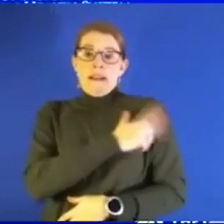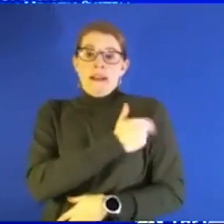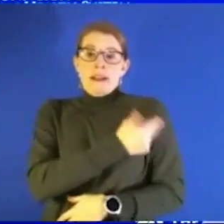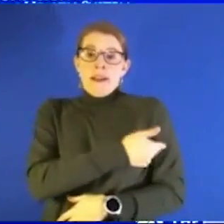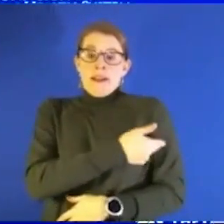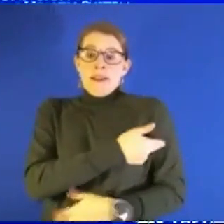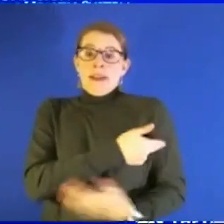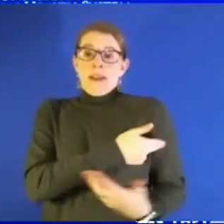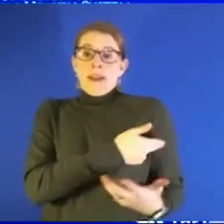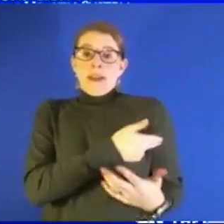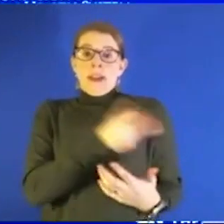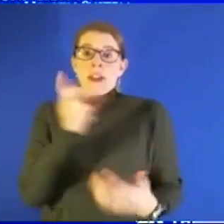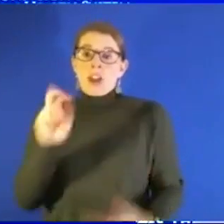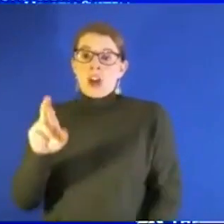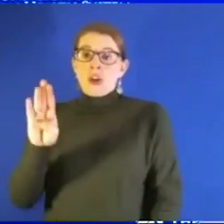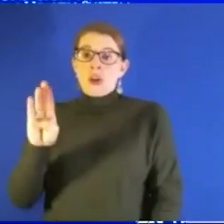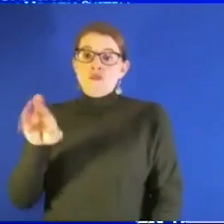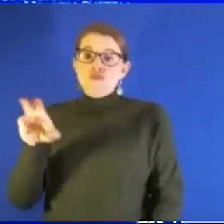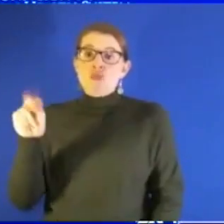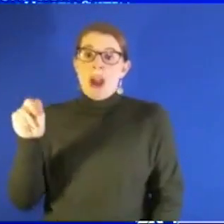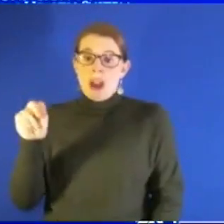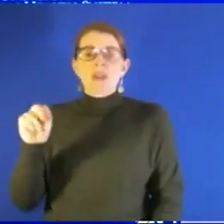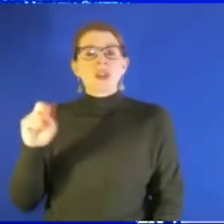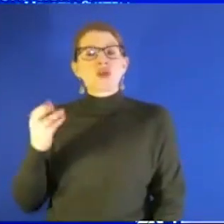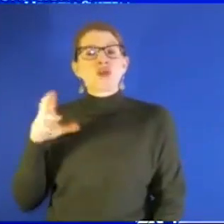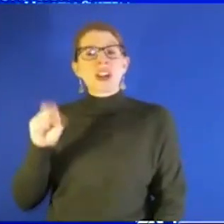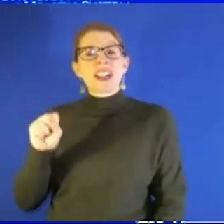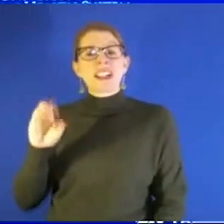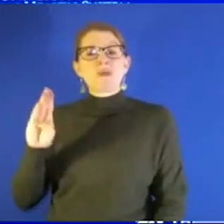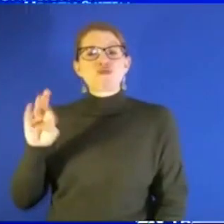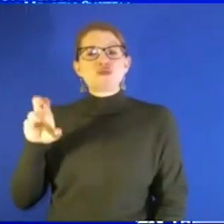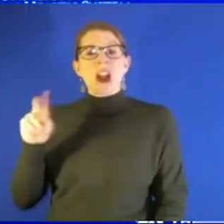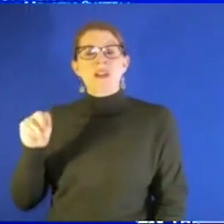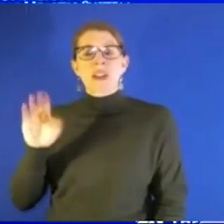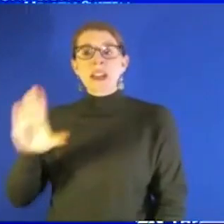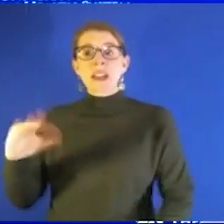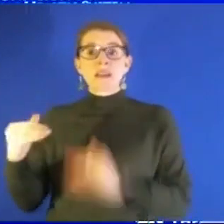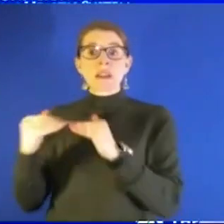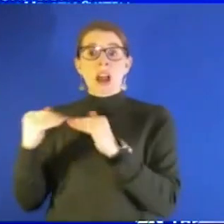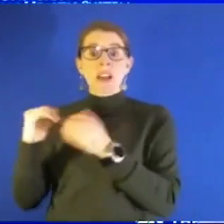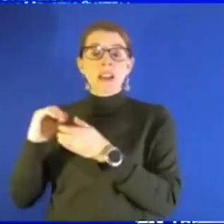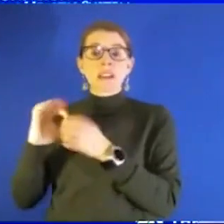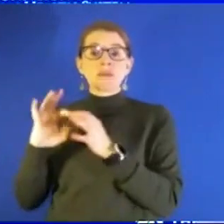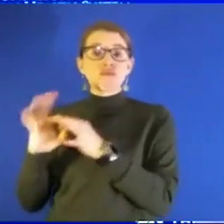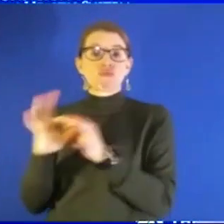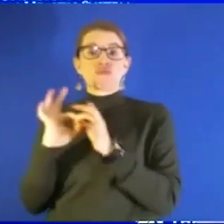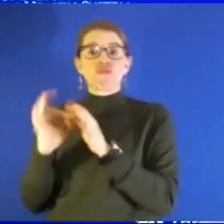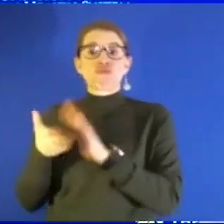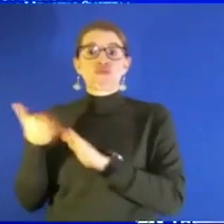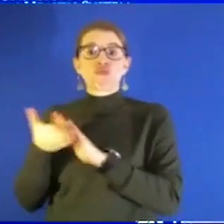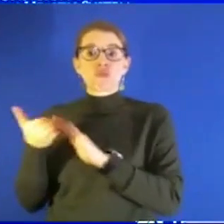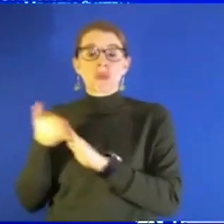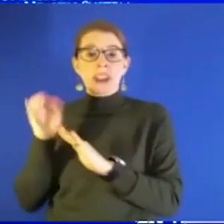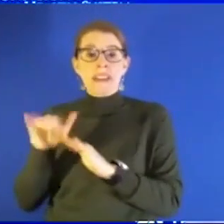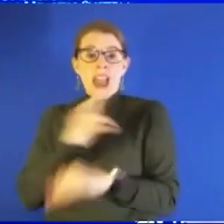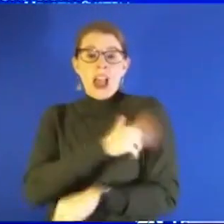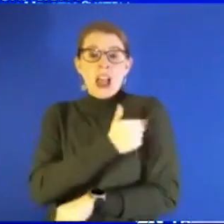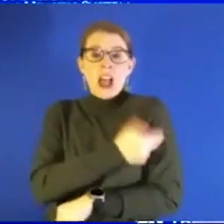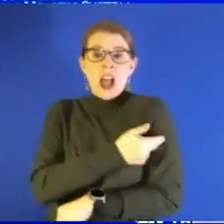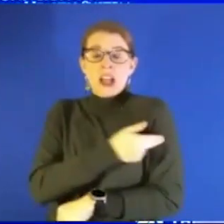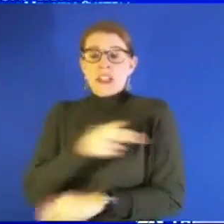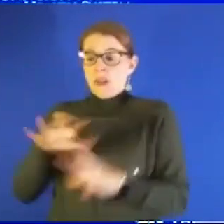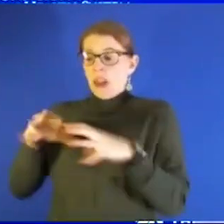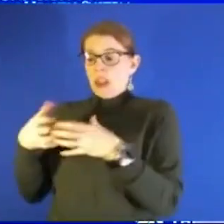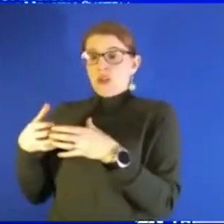Dr. Brown, we've had Chris Brown on, his colleagues, and Melissa Parkhurst helps run that hospitalist group. They really